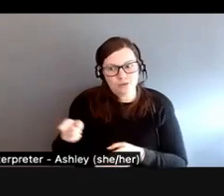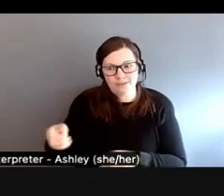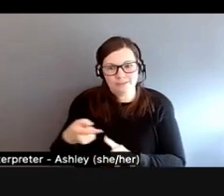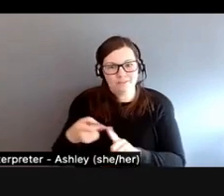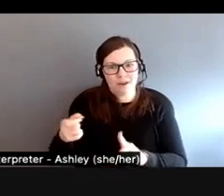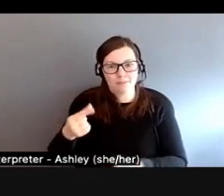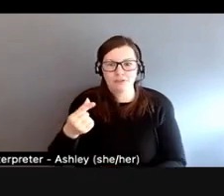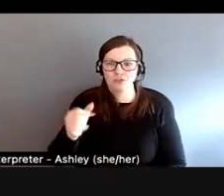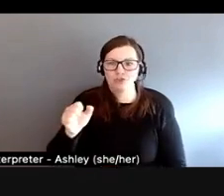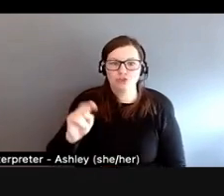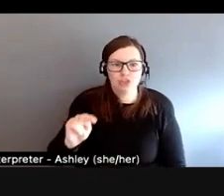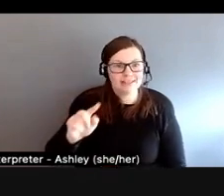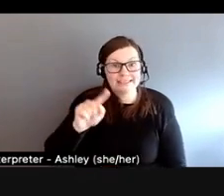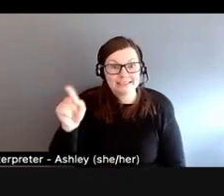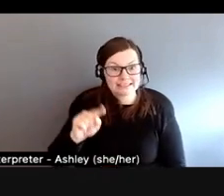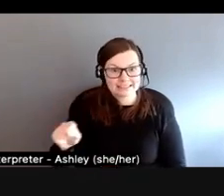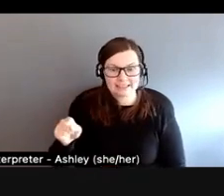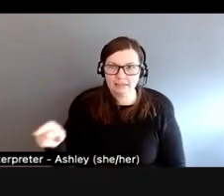been as